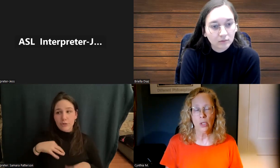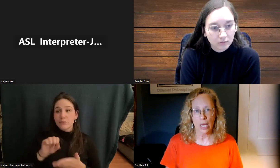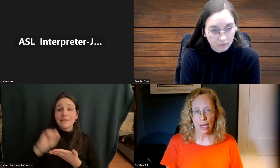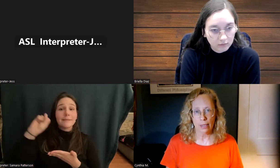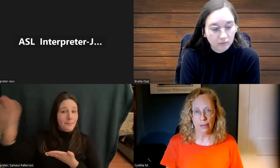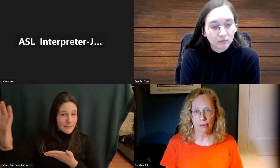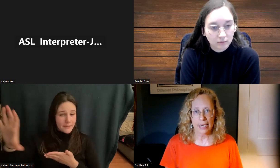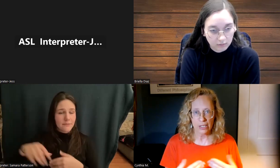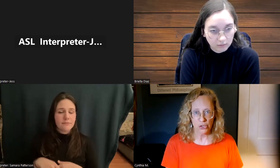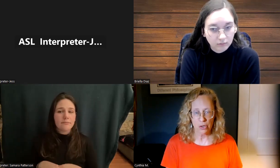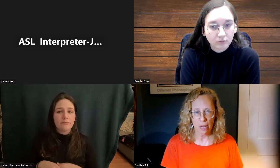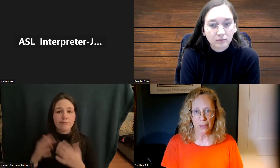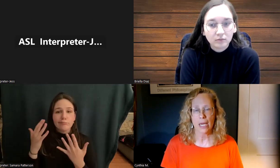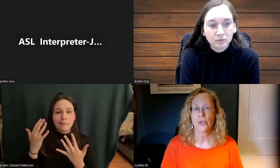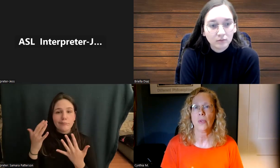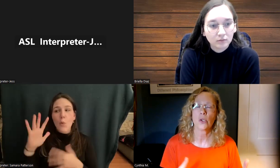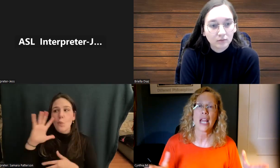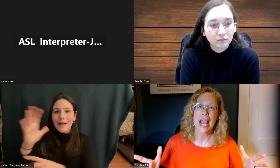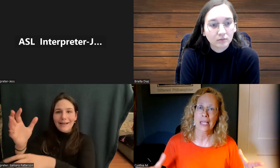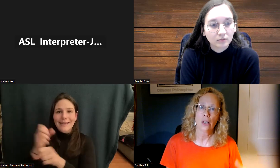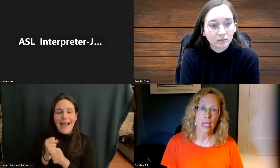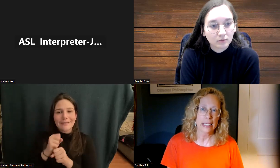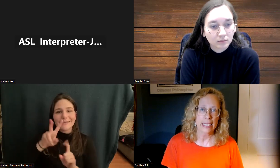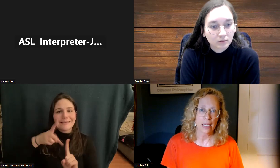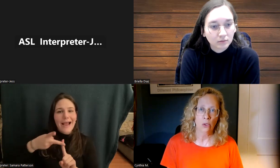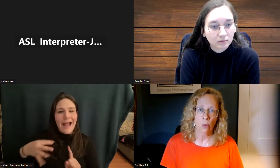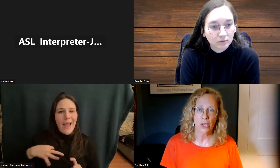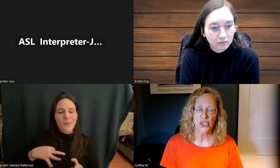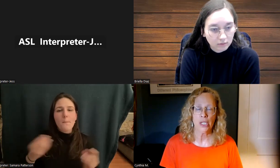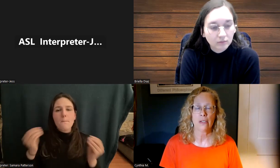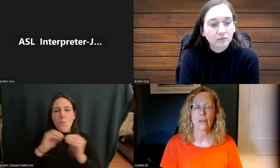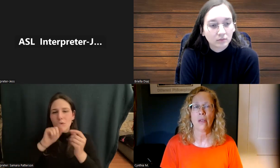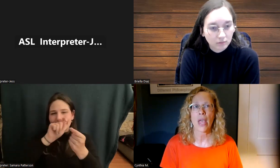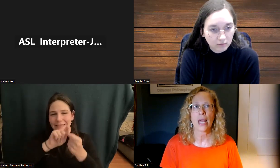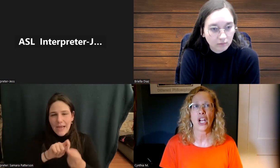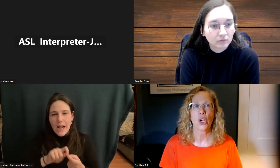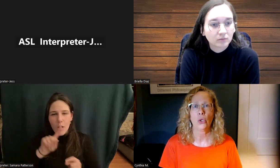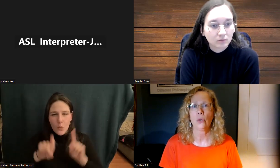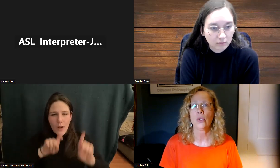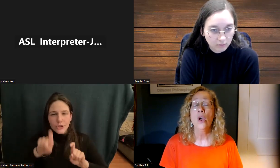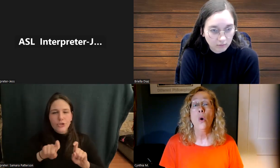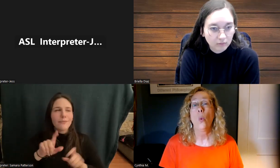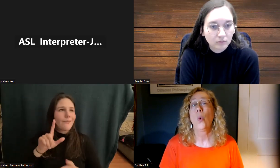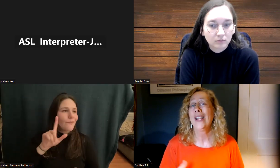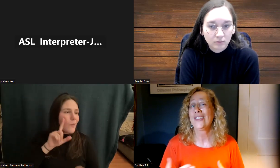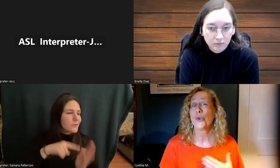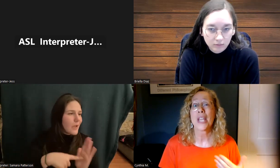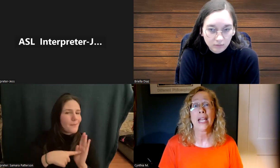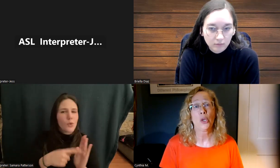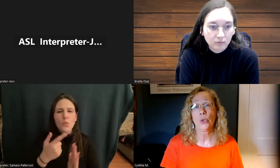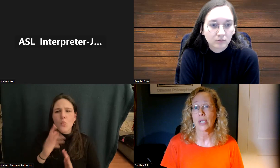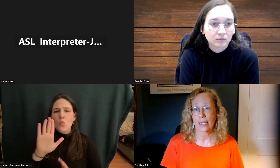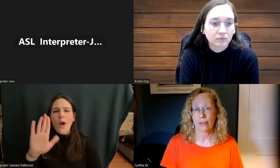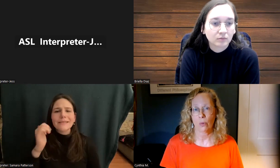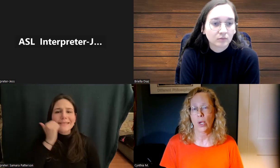you will get an additional application that's going to ask a lot of detailed questions that includes what's your